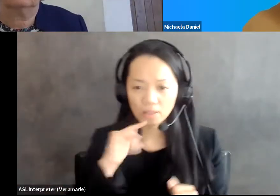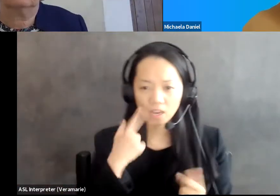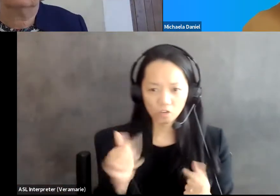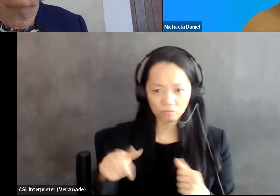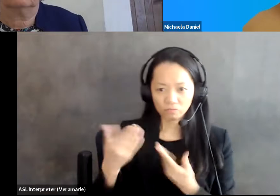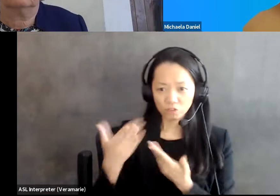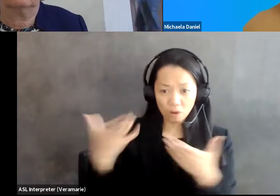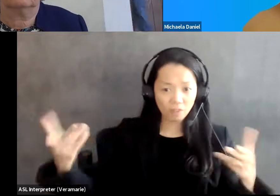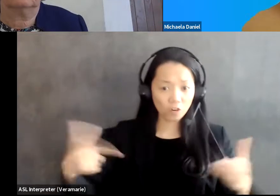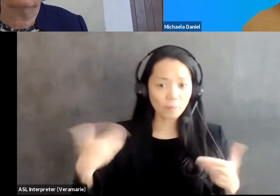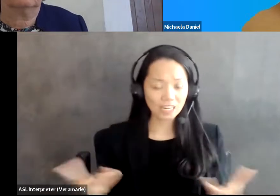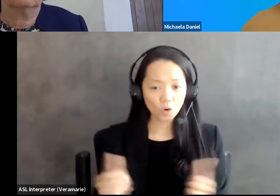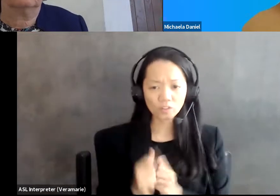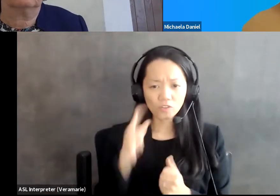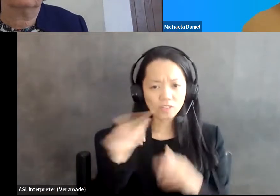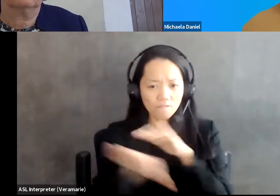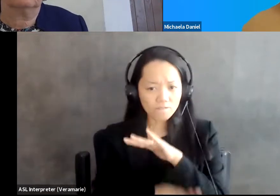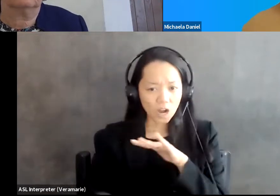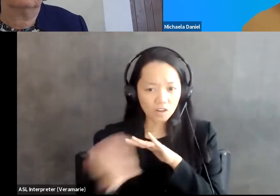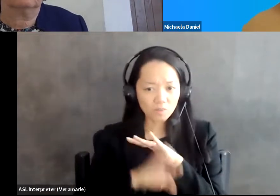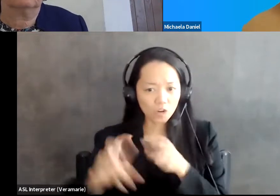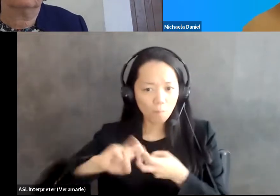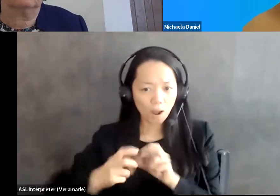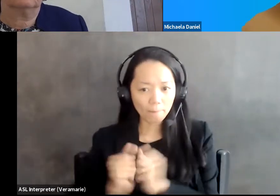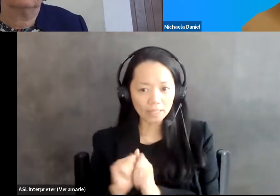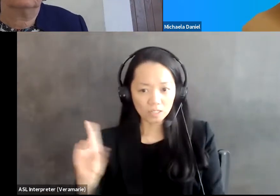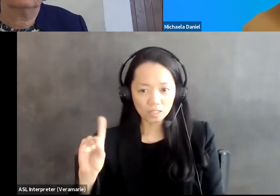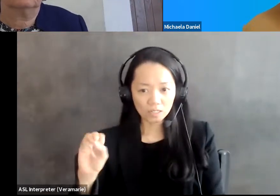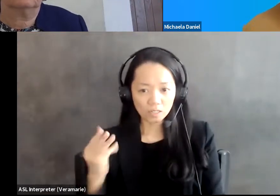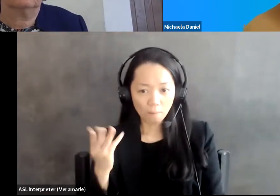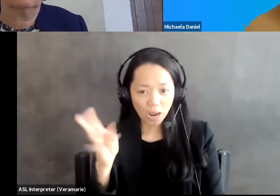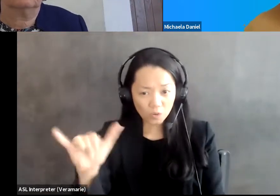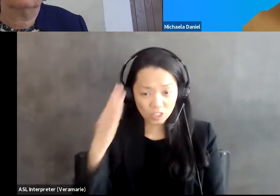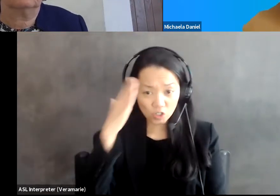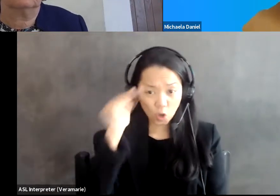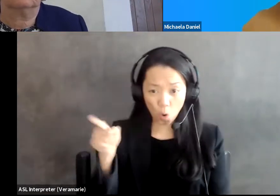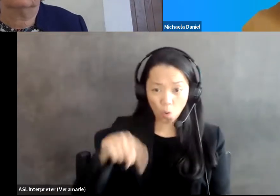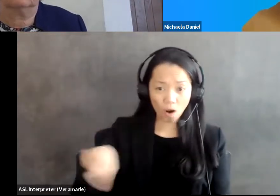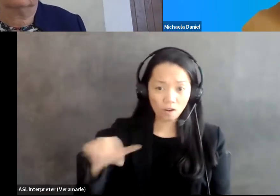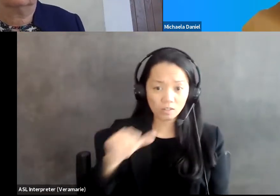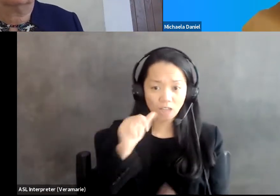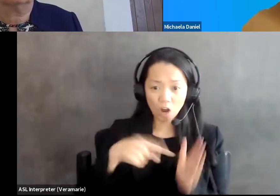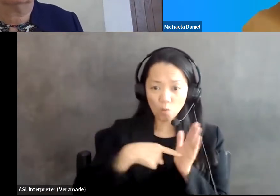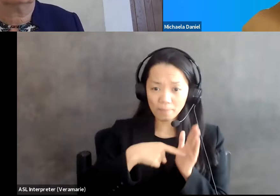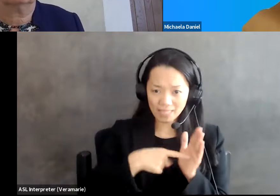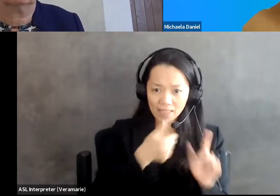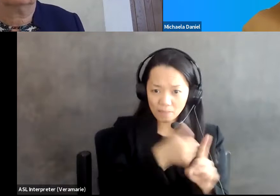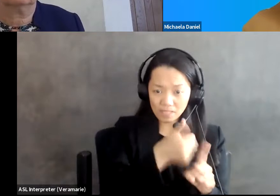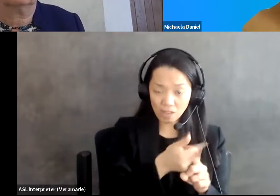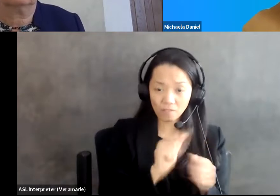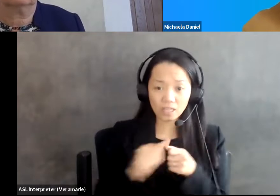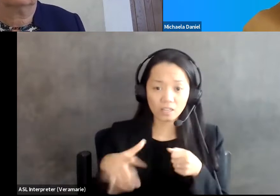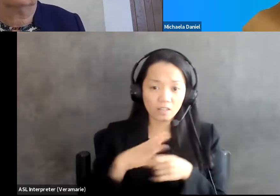problem in democracy. People from underserved communities especially were unable to represent themselves during the